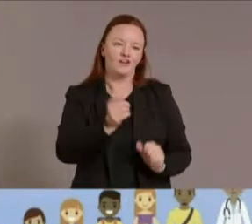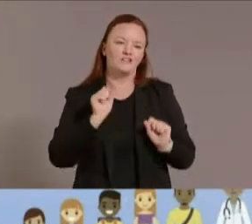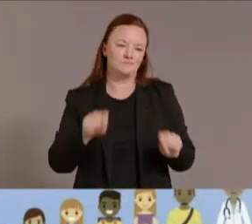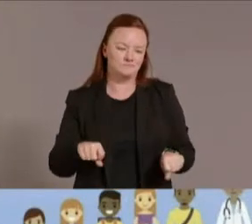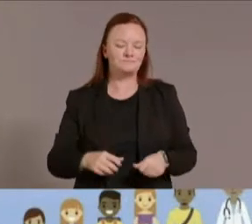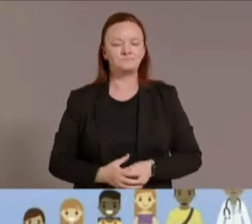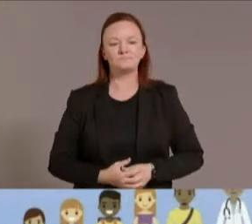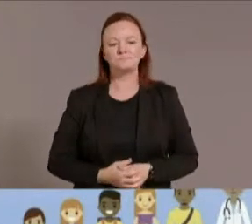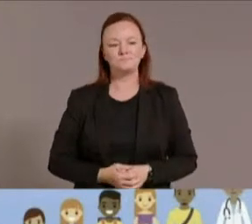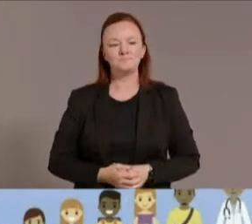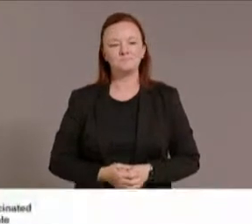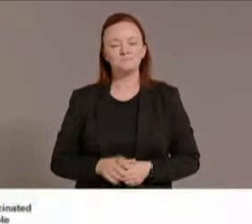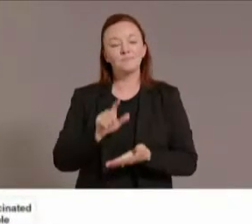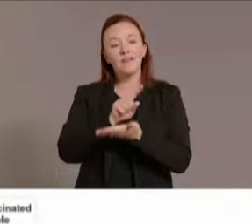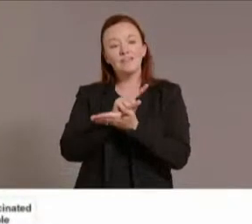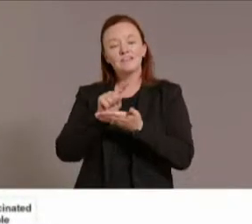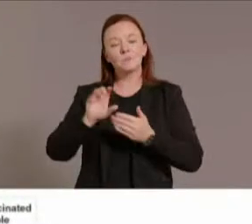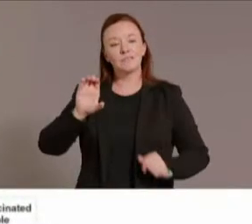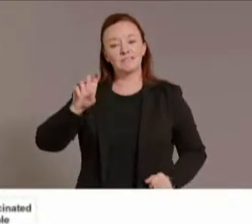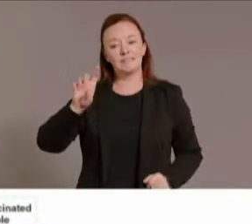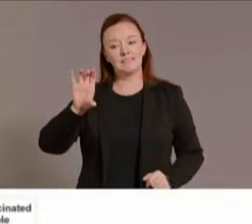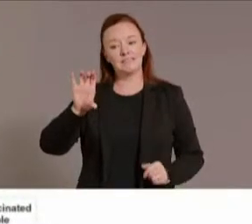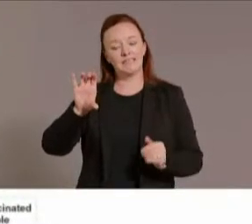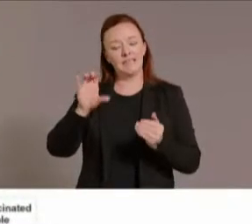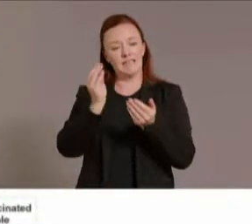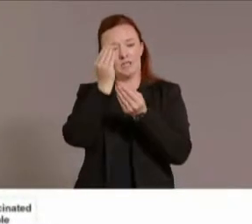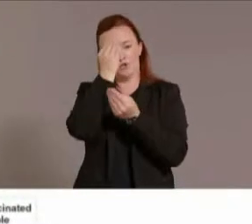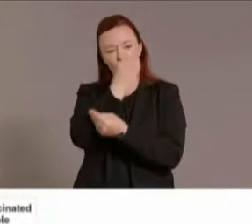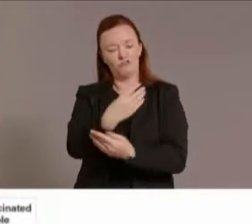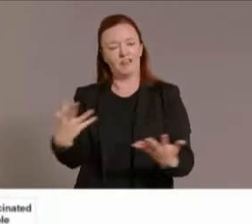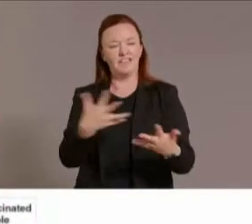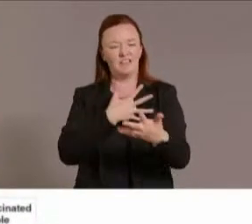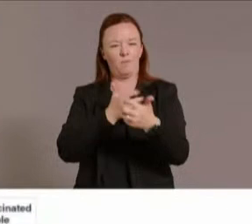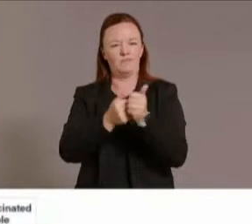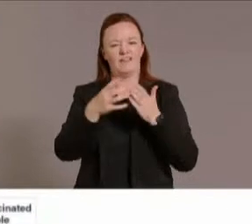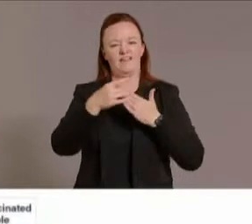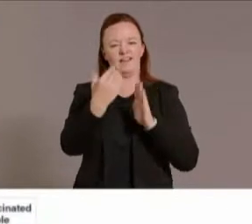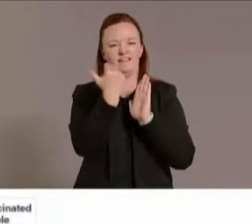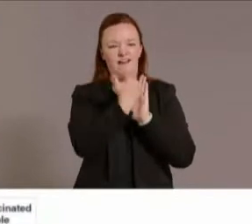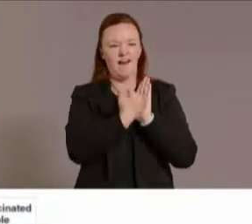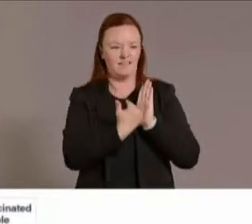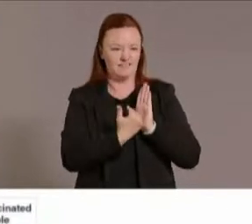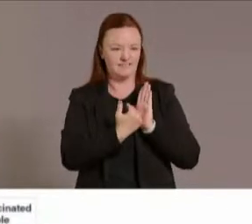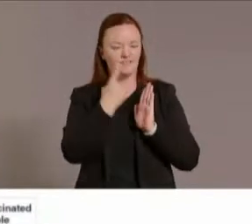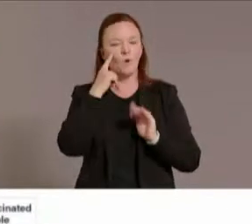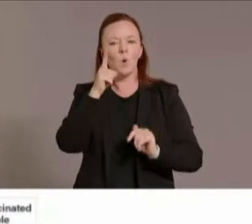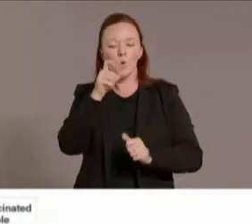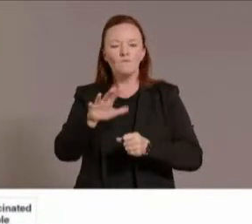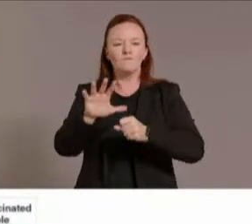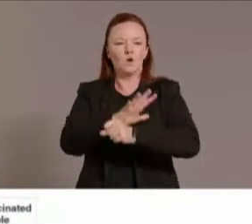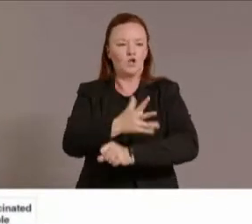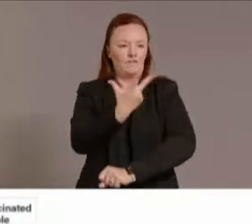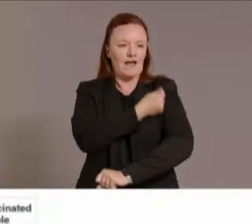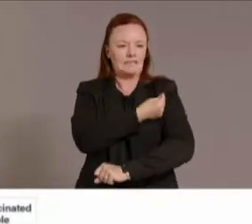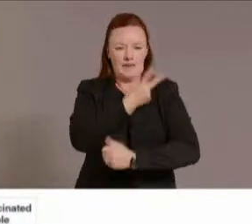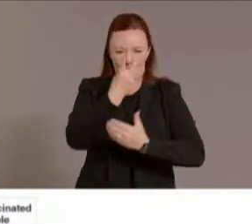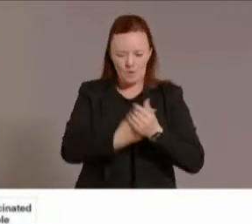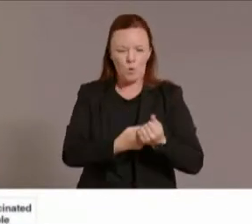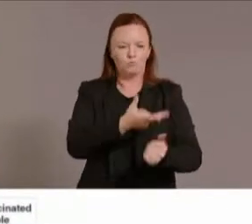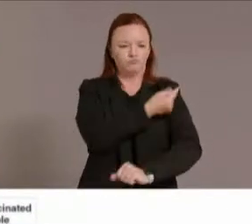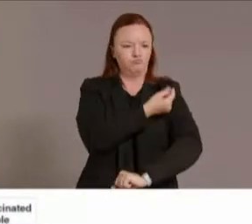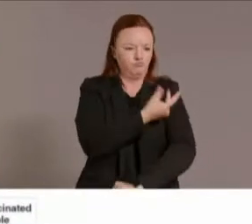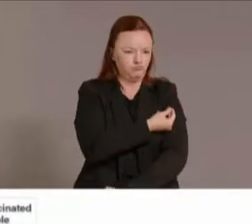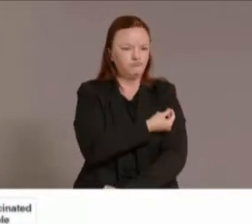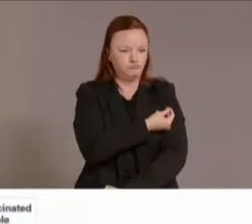This week, CDC released updated guidance for fully vaccinated individuals, and that